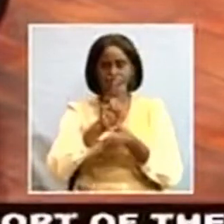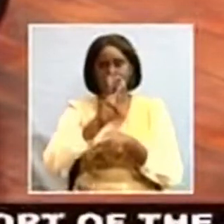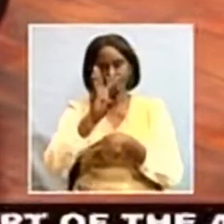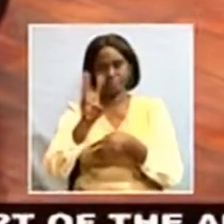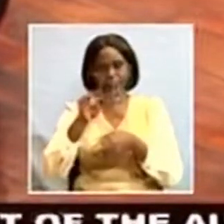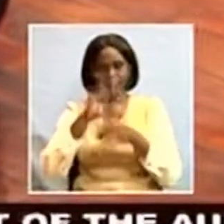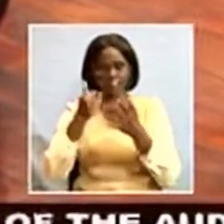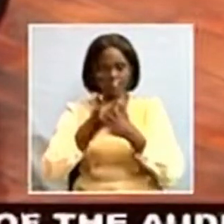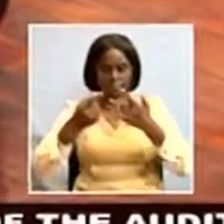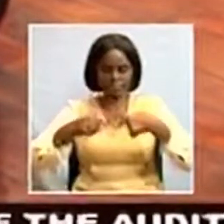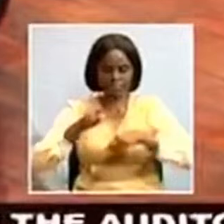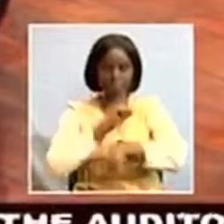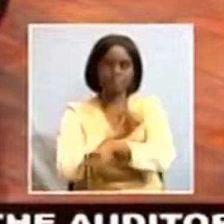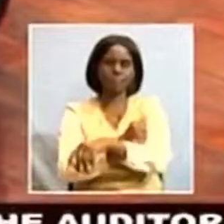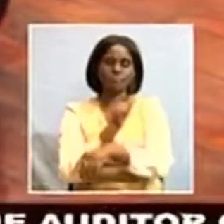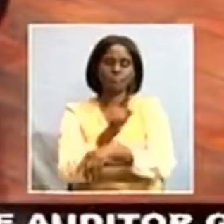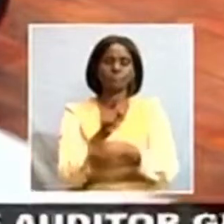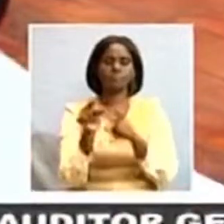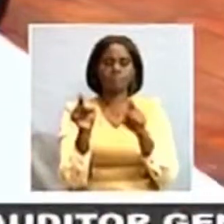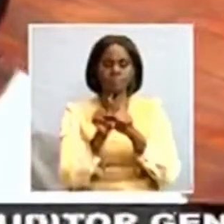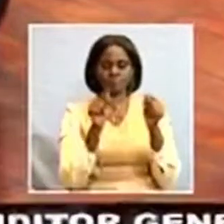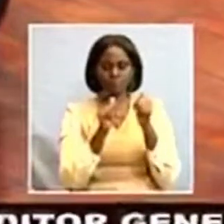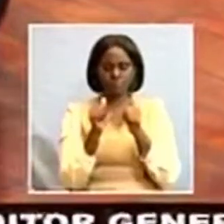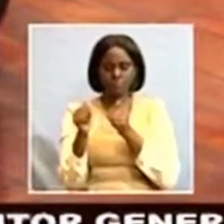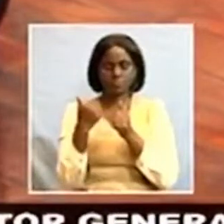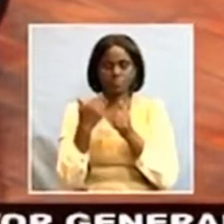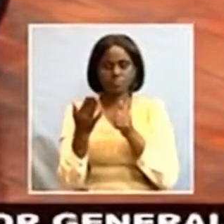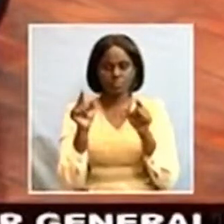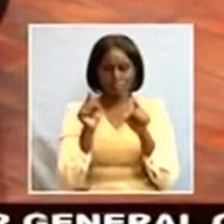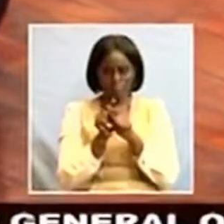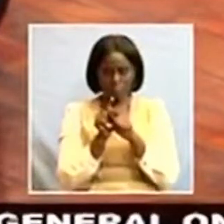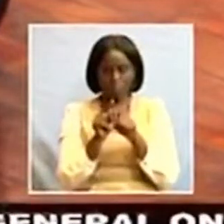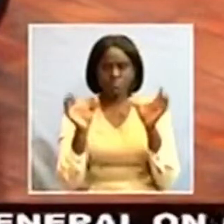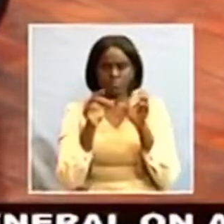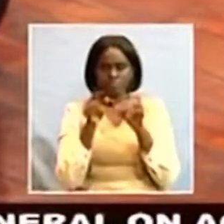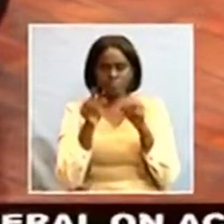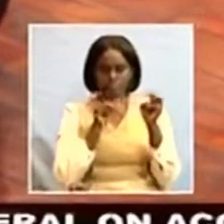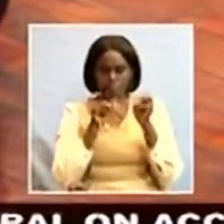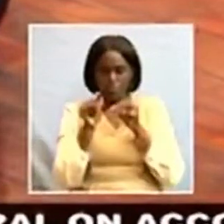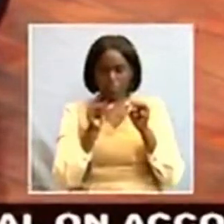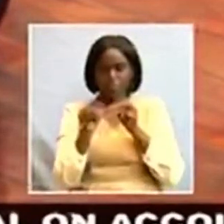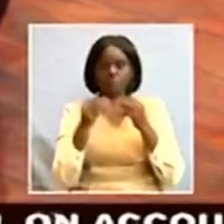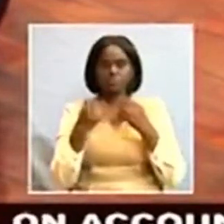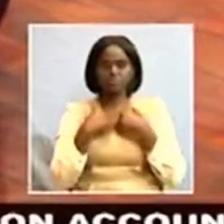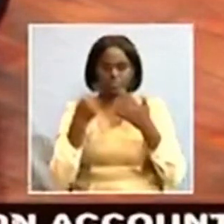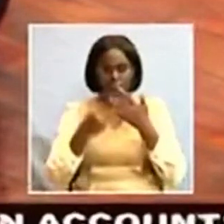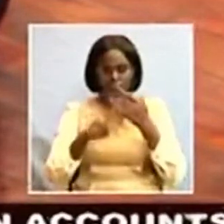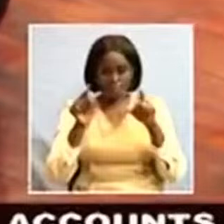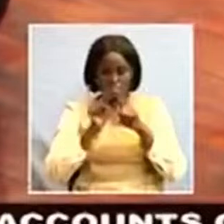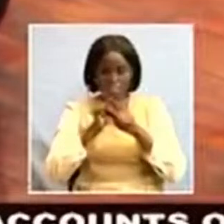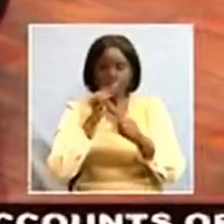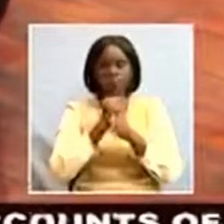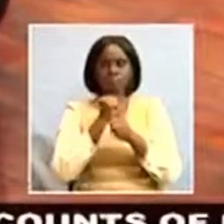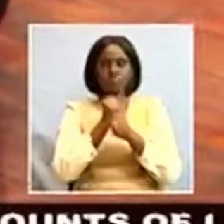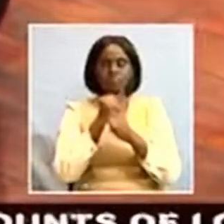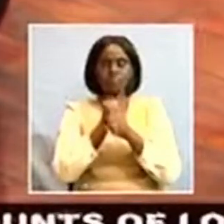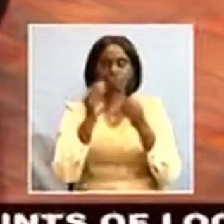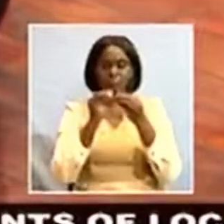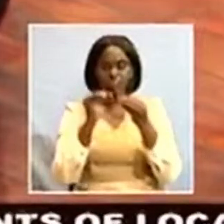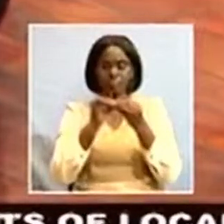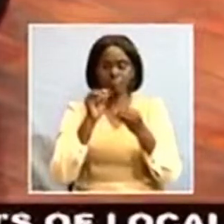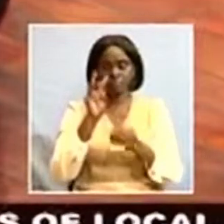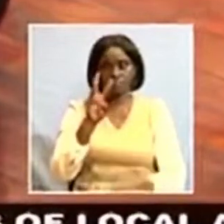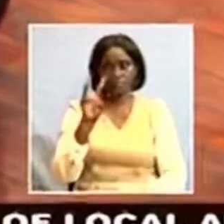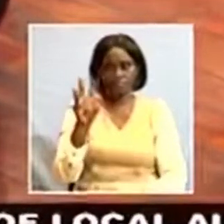to all local authorities. Action taken, the council management has been operationalizing the